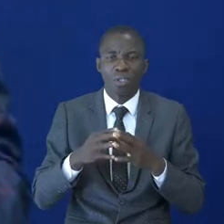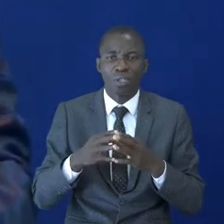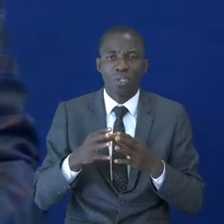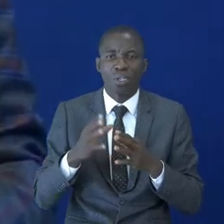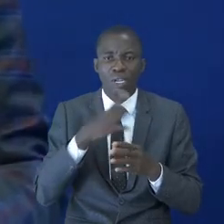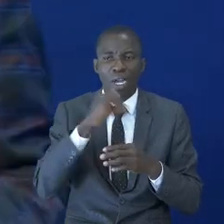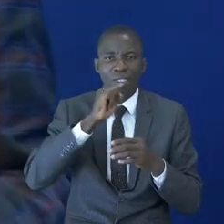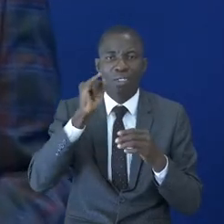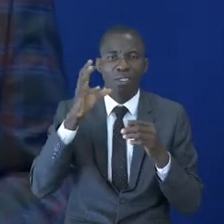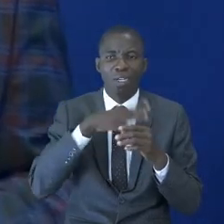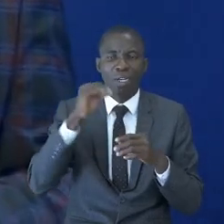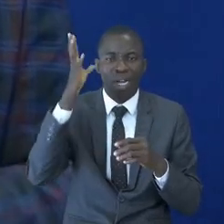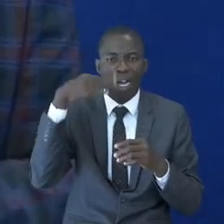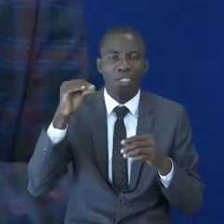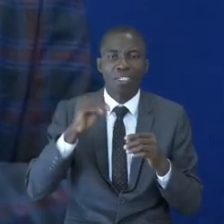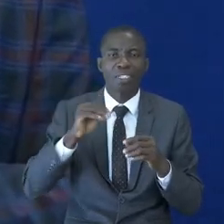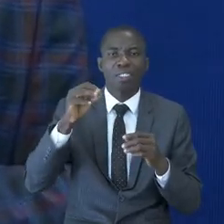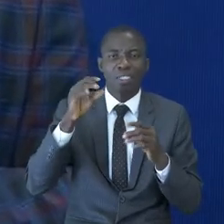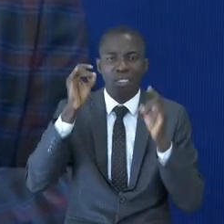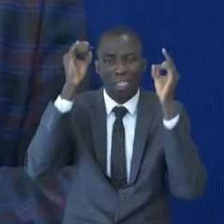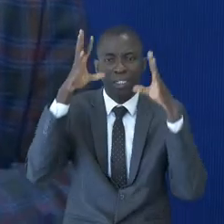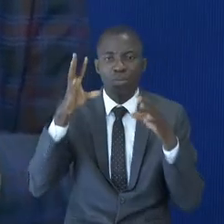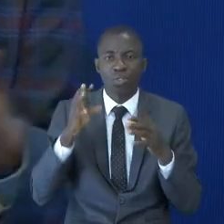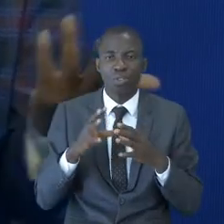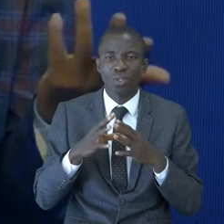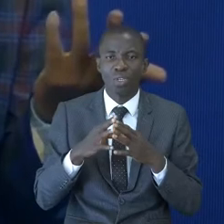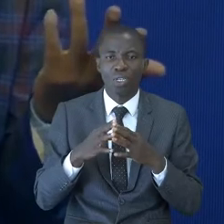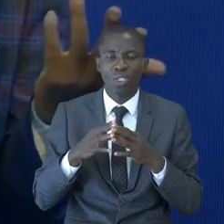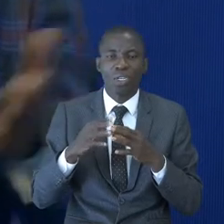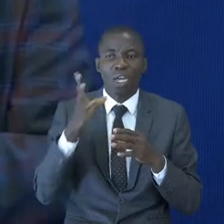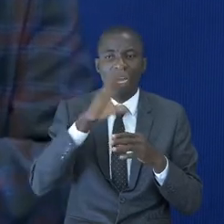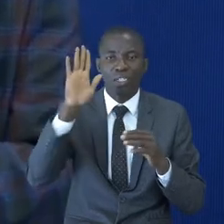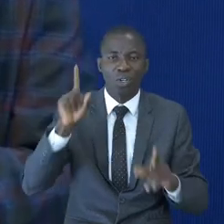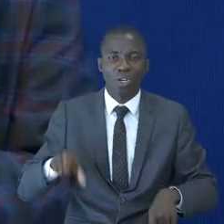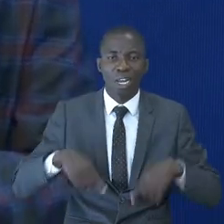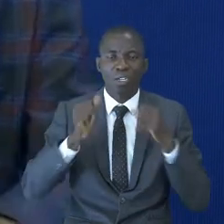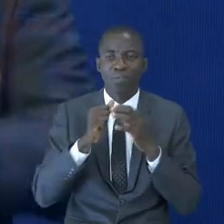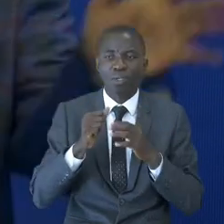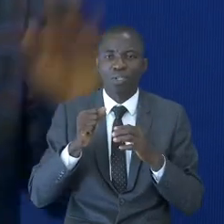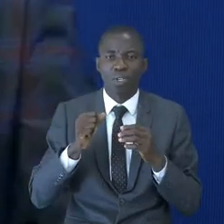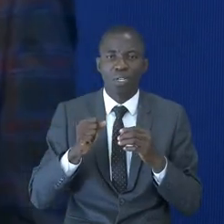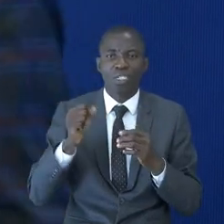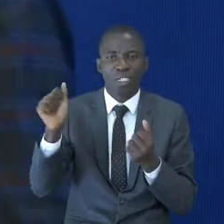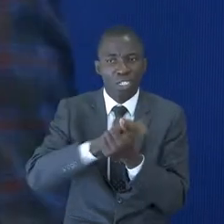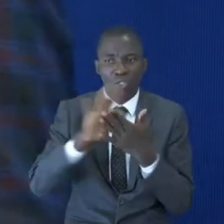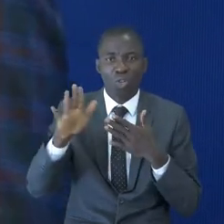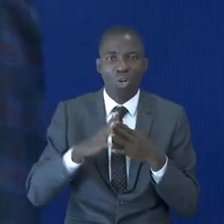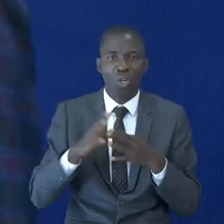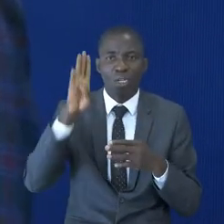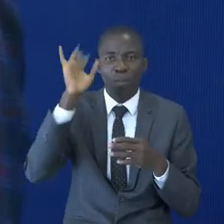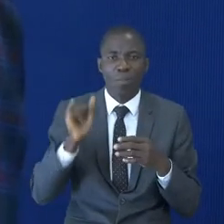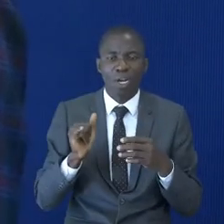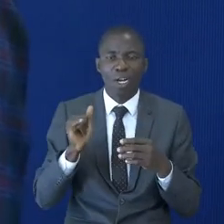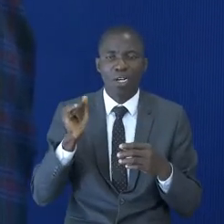mighty, terrible Satan, and your life ruined, destroyed by